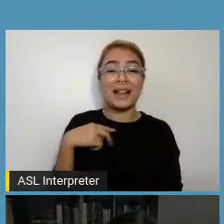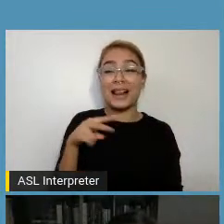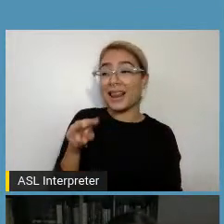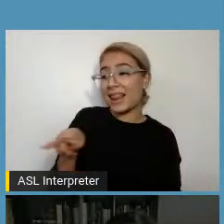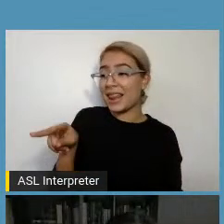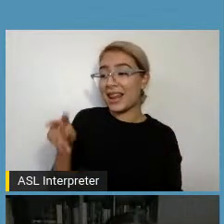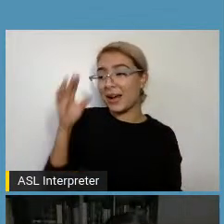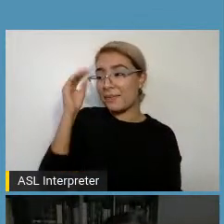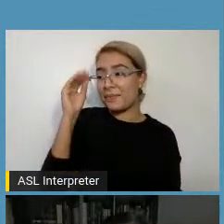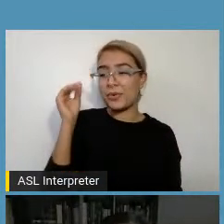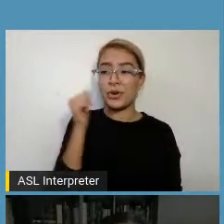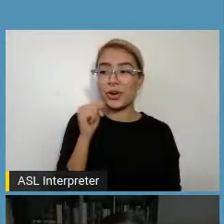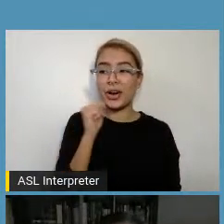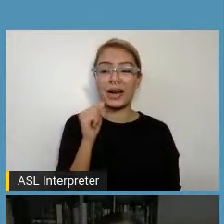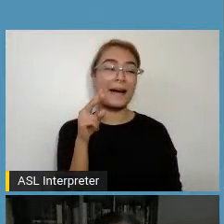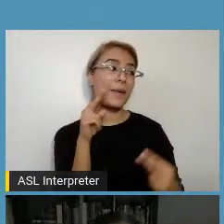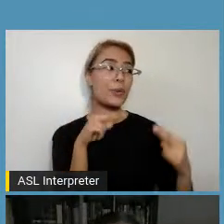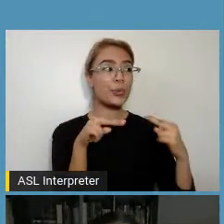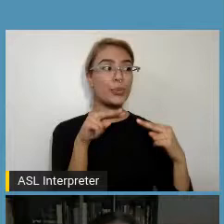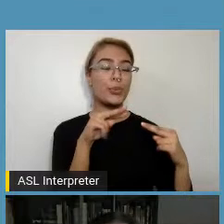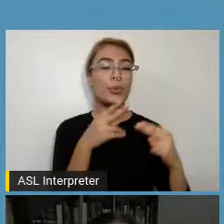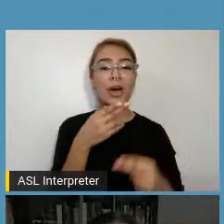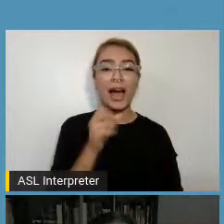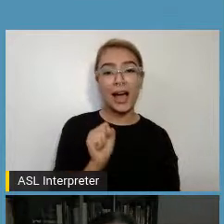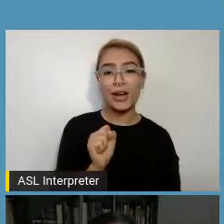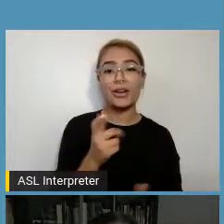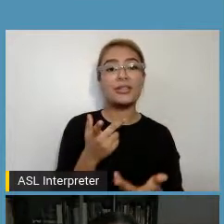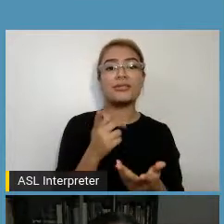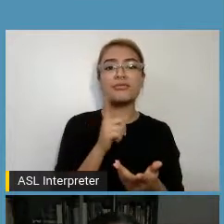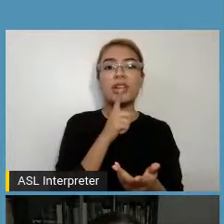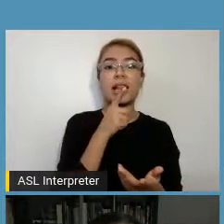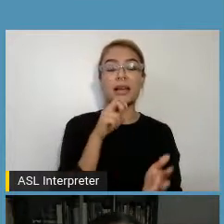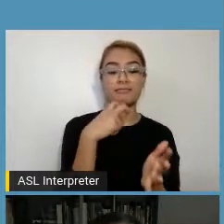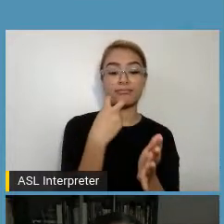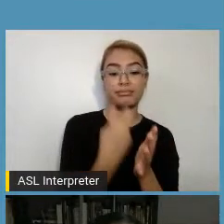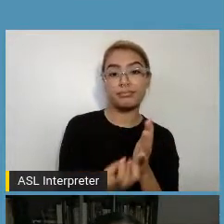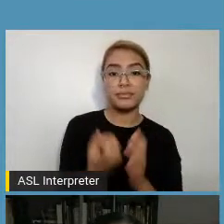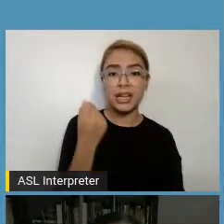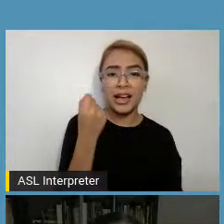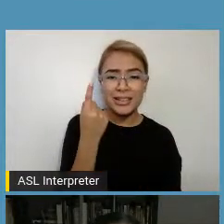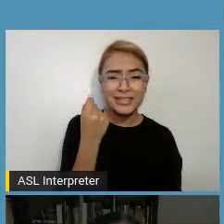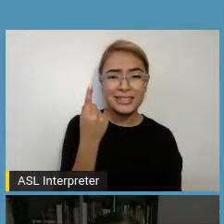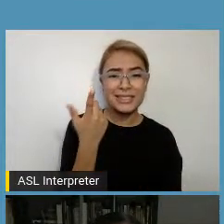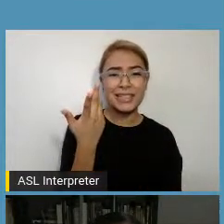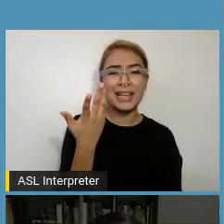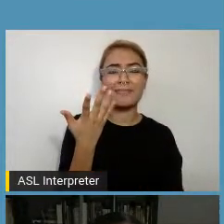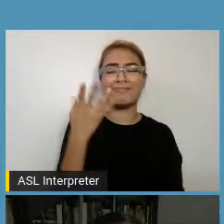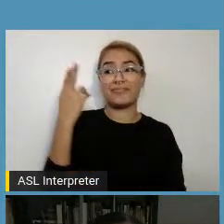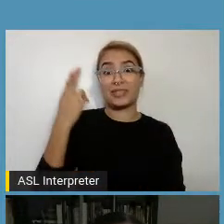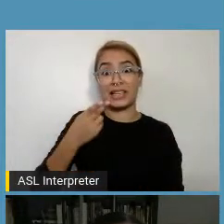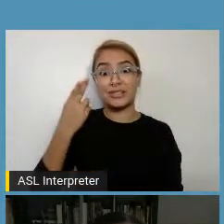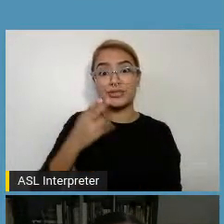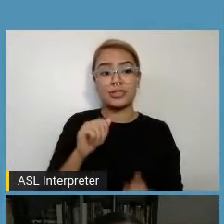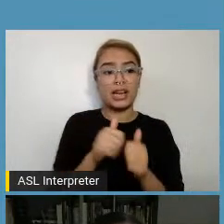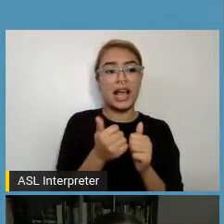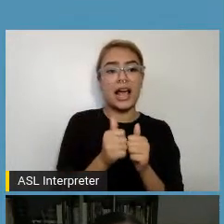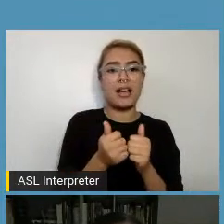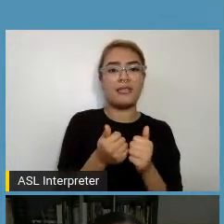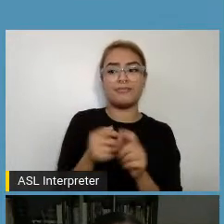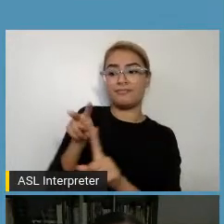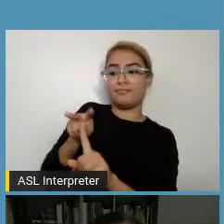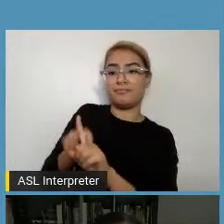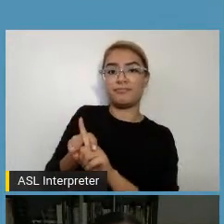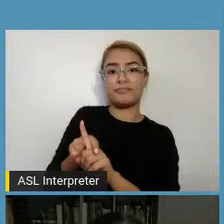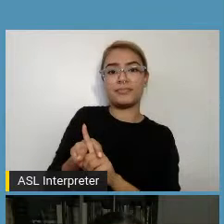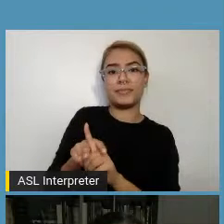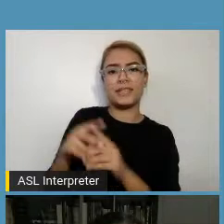you in high school, that the real deep understanding of history and how it applies to